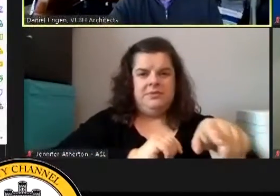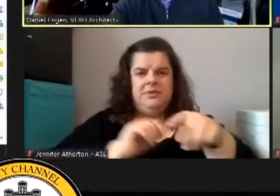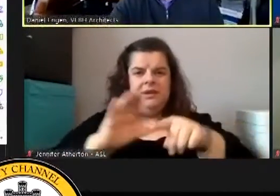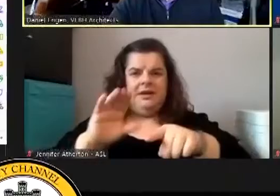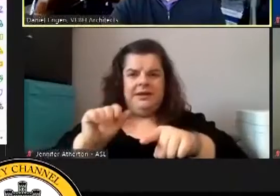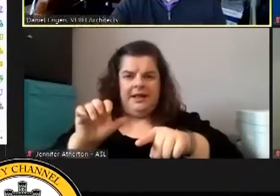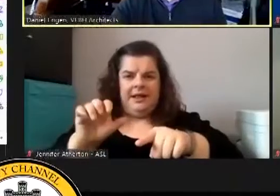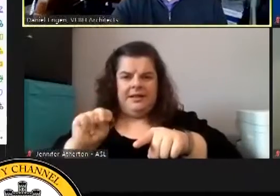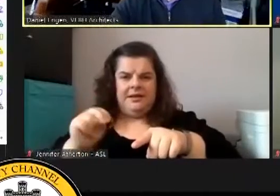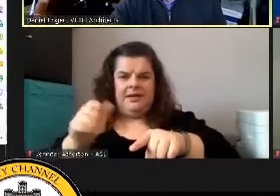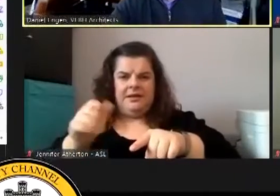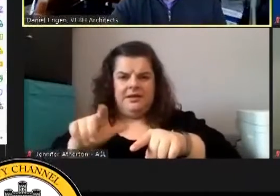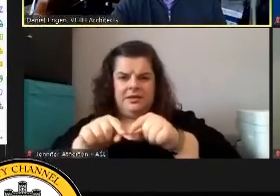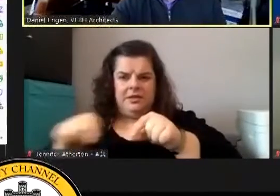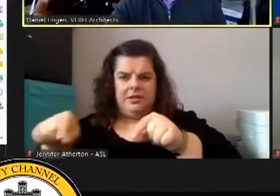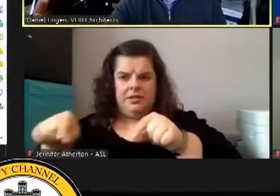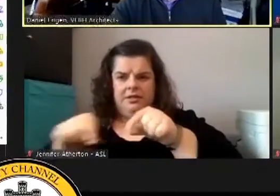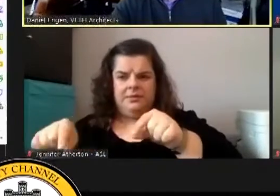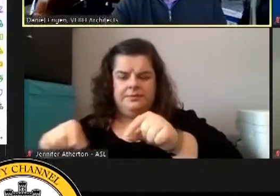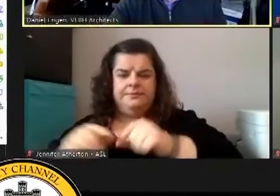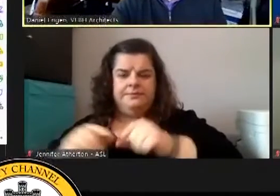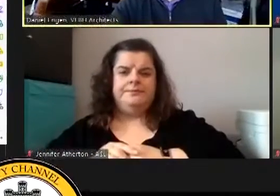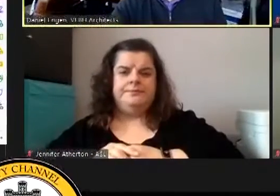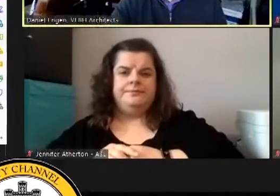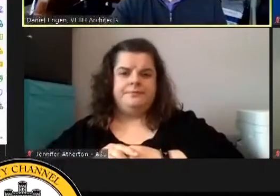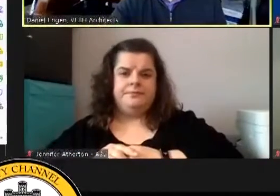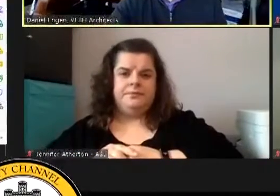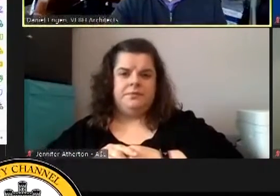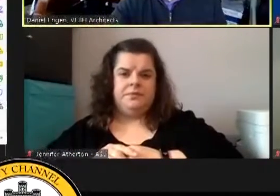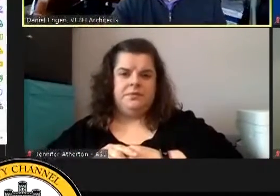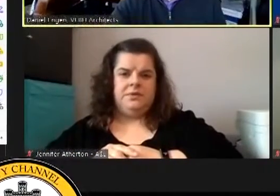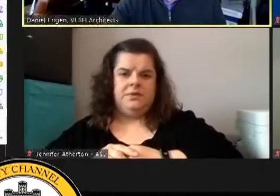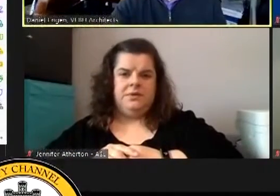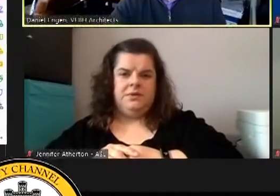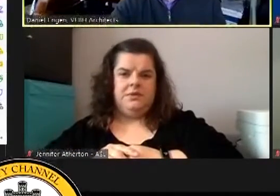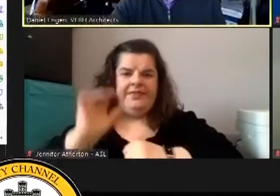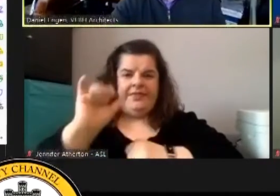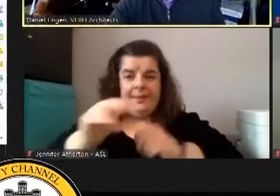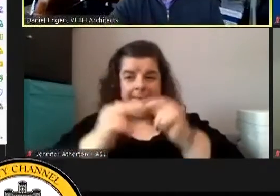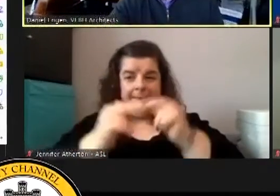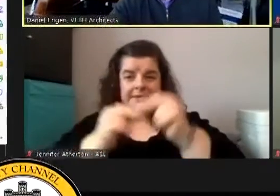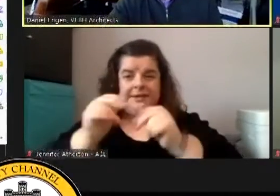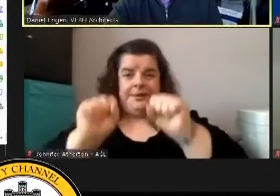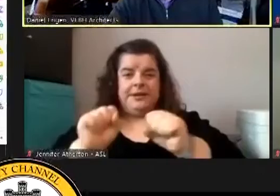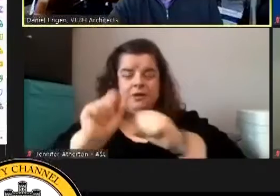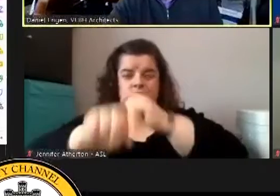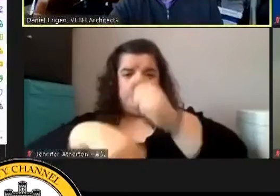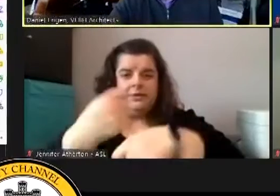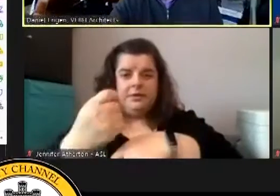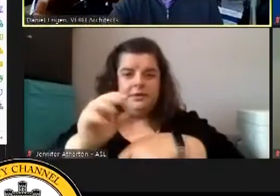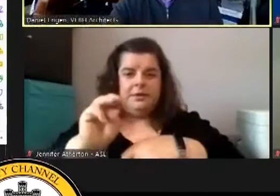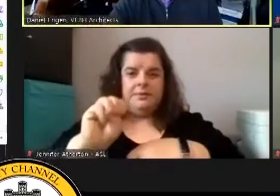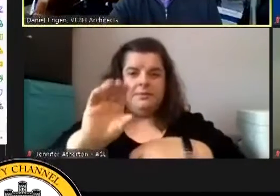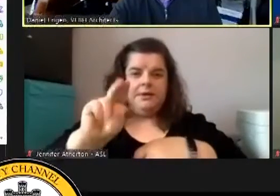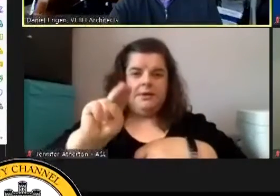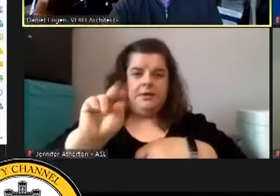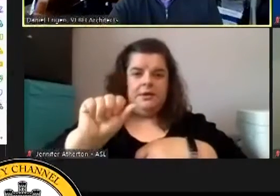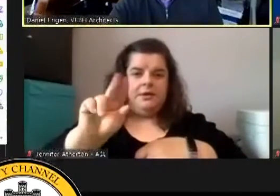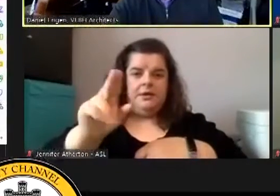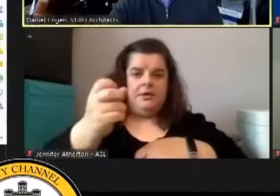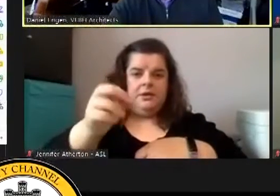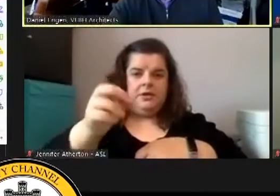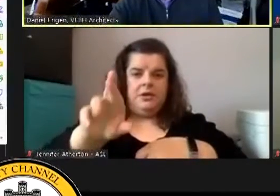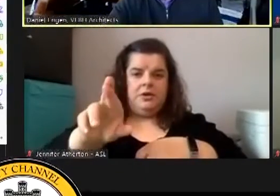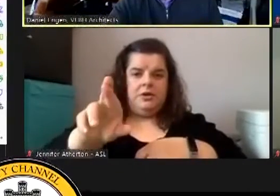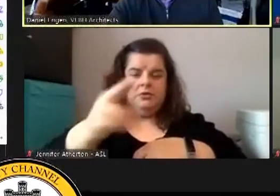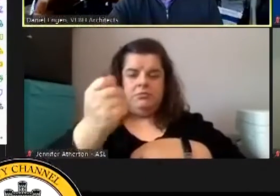dormitory. This building here would be the potential replacement for McNaughter Hall, which is slightly smaller.